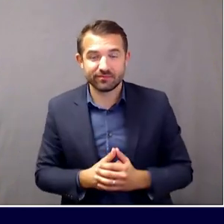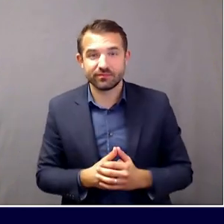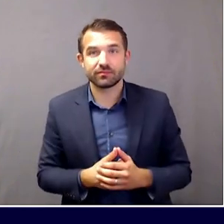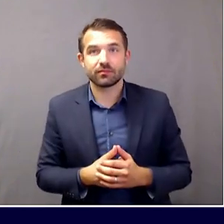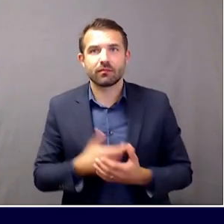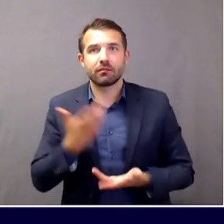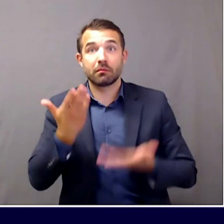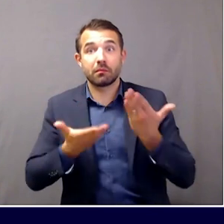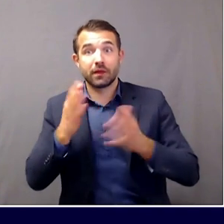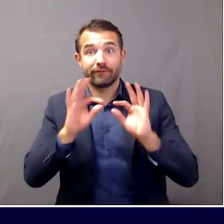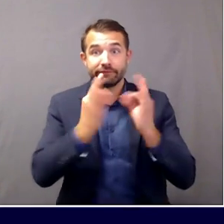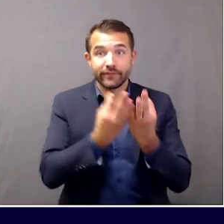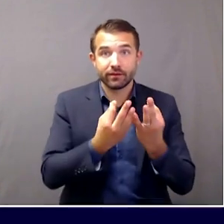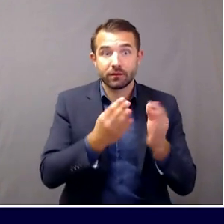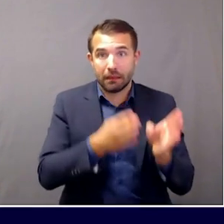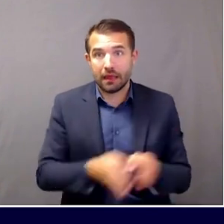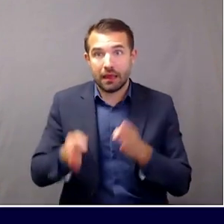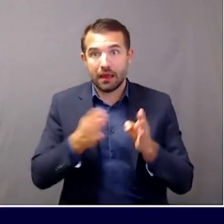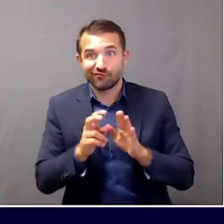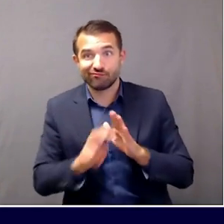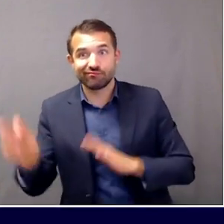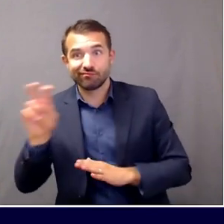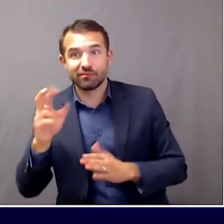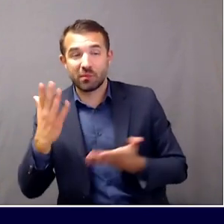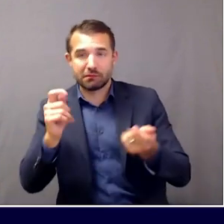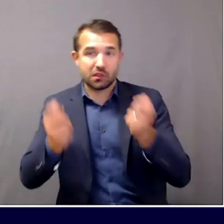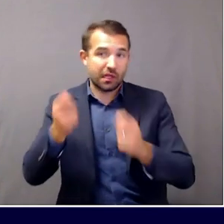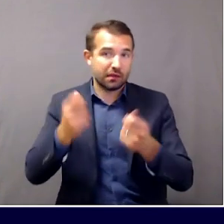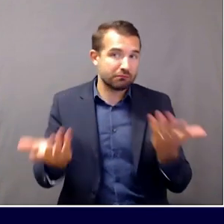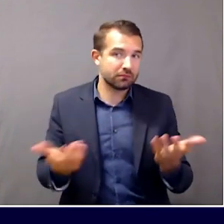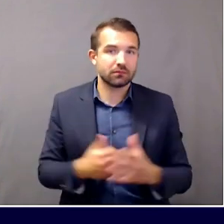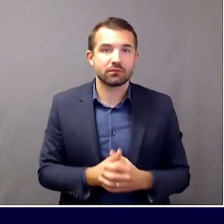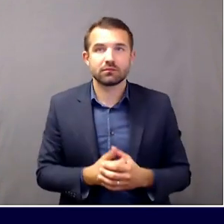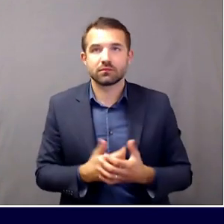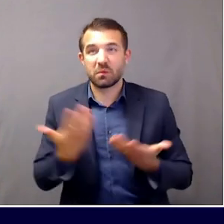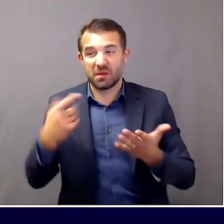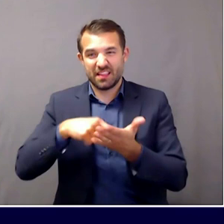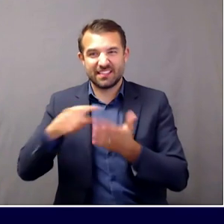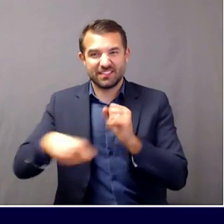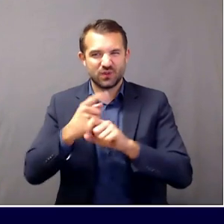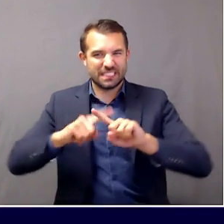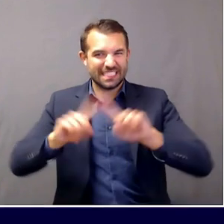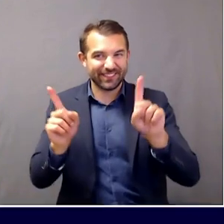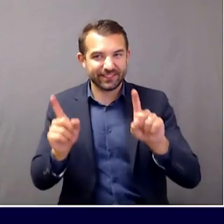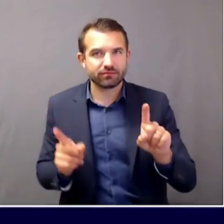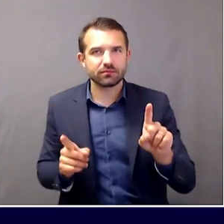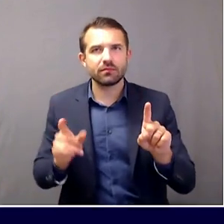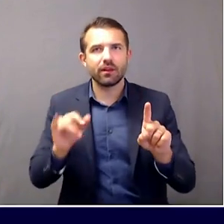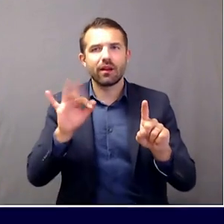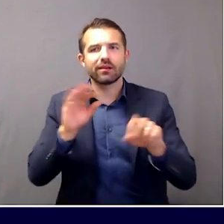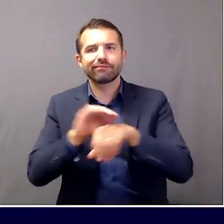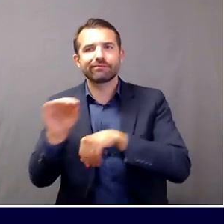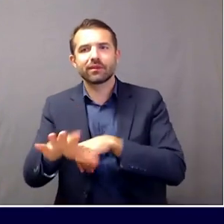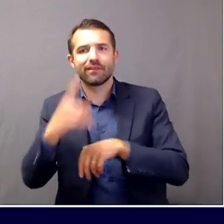general. How should parents really talk to their kids about this? Kids look forward to this time of year. What should they be saying, and what would you